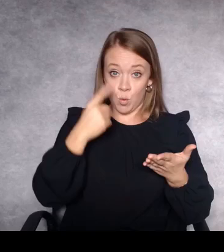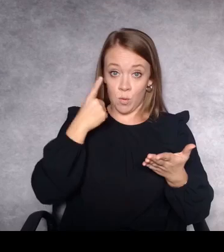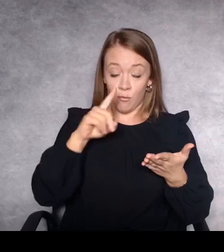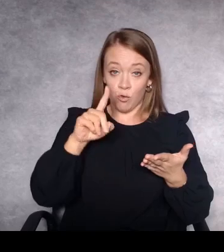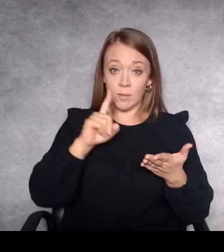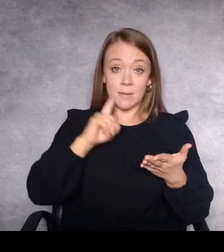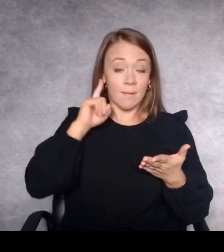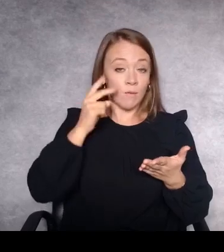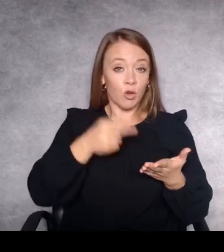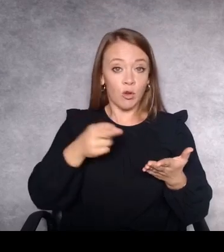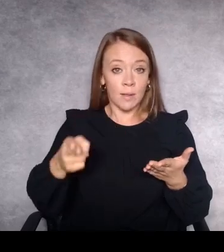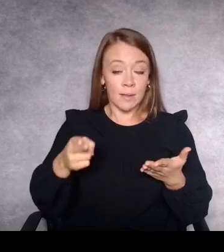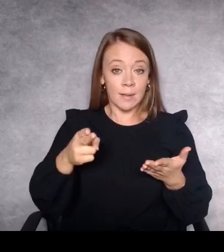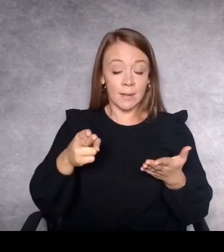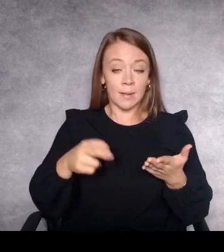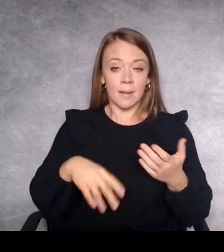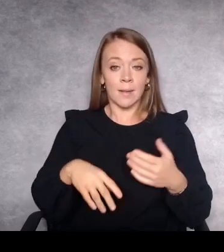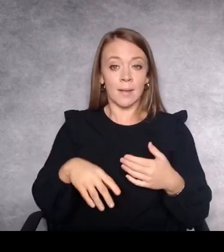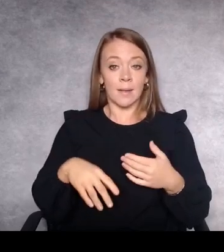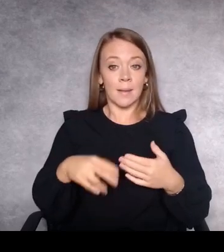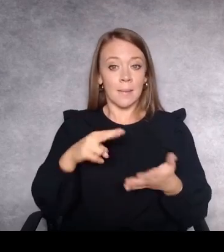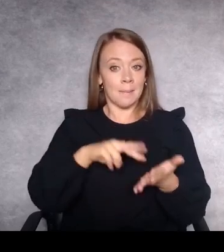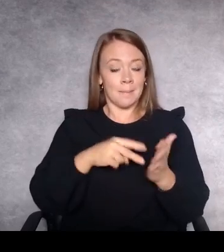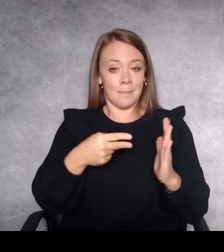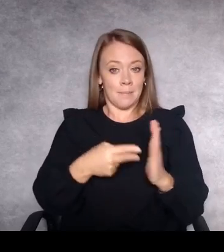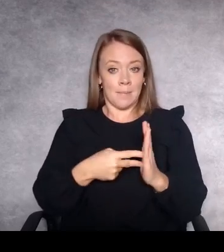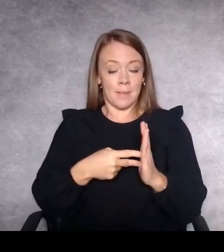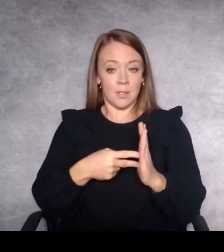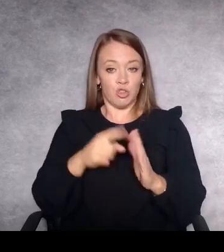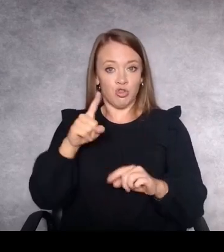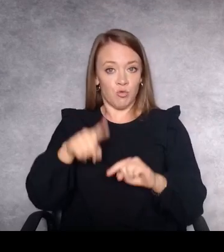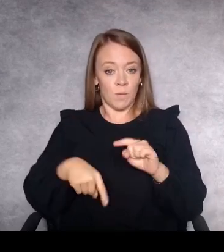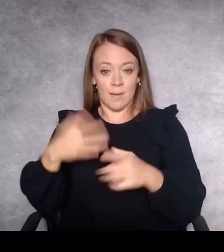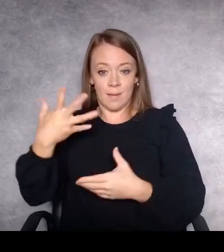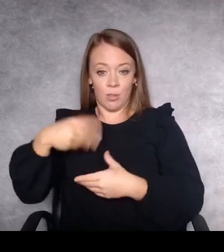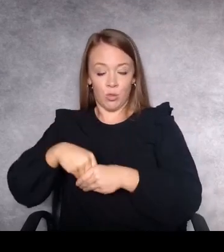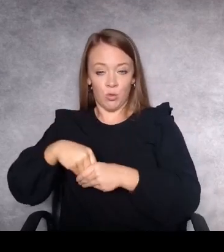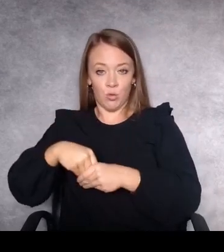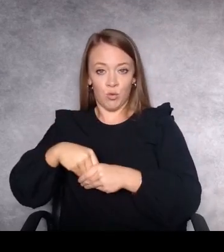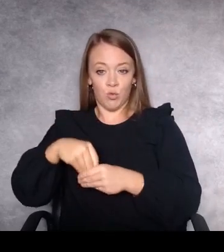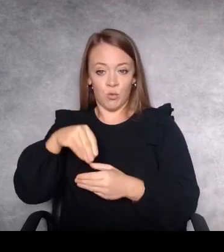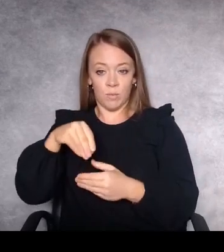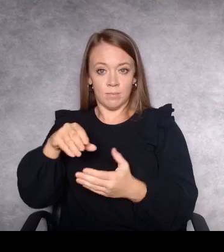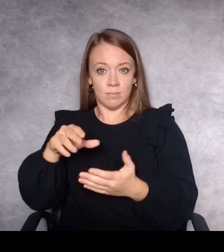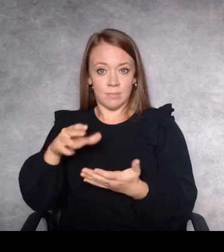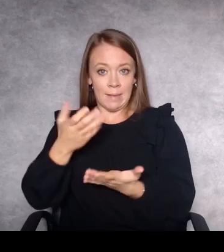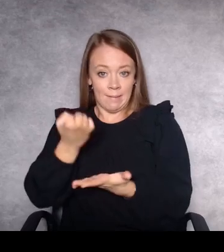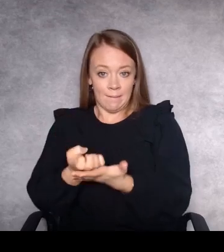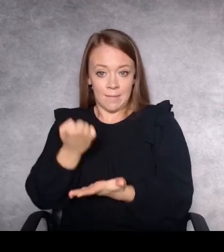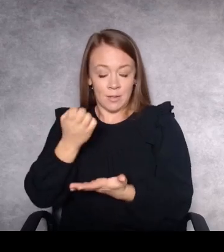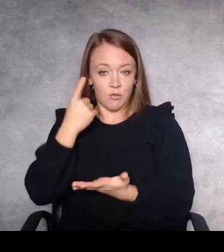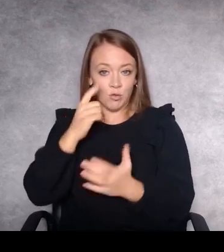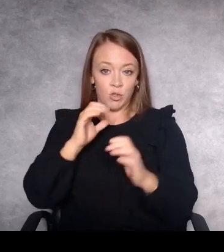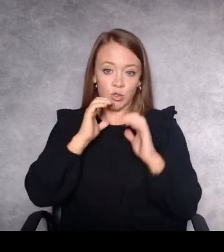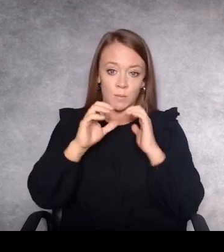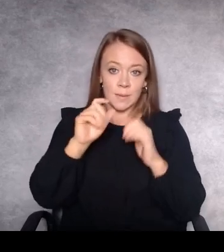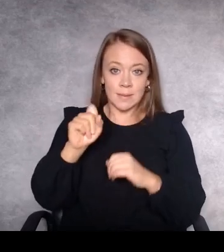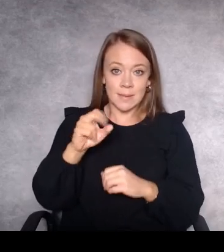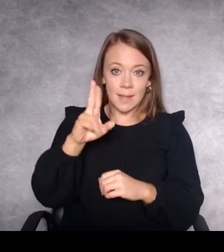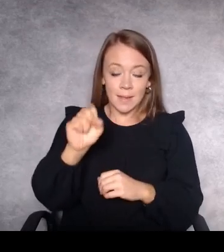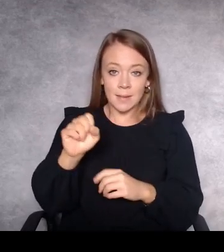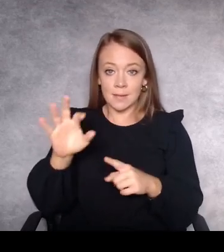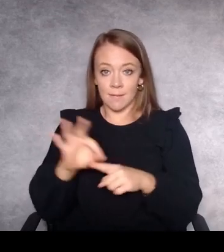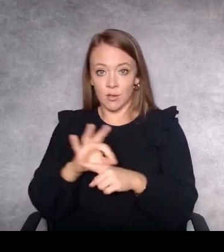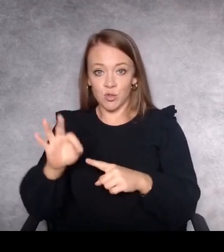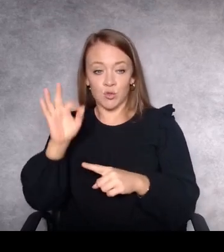no in special factors, then before the ARC includes documentation in the present levels for communication